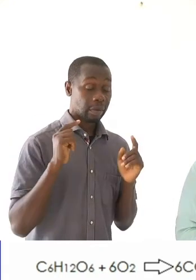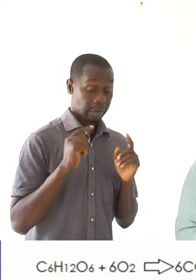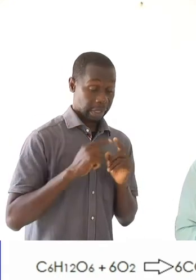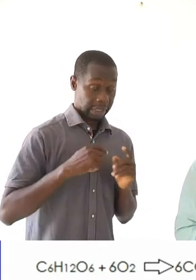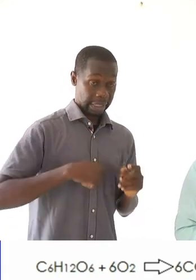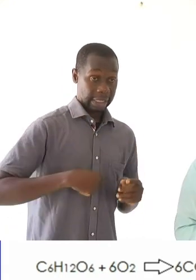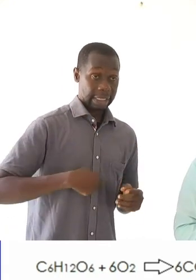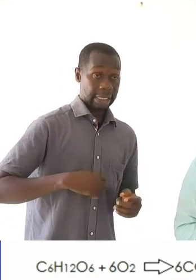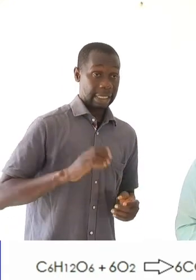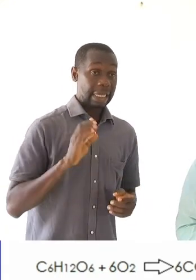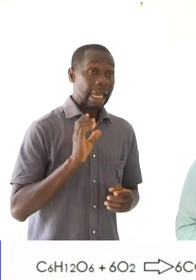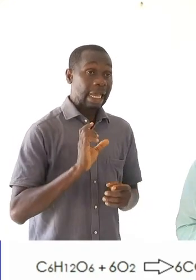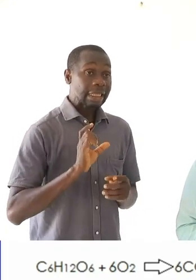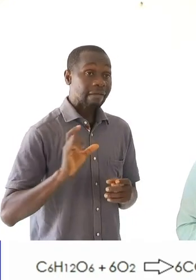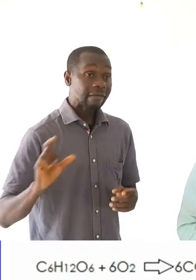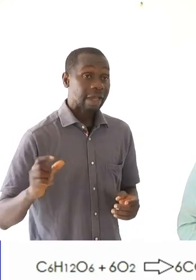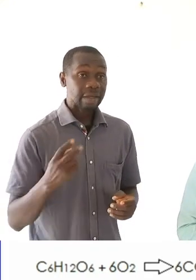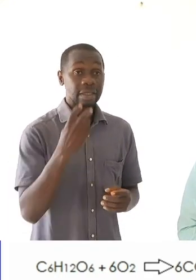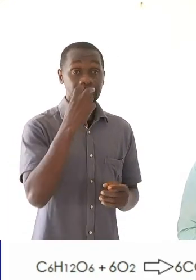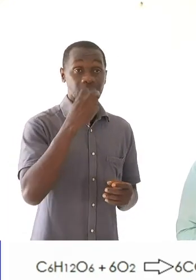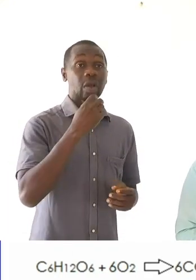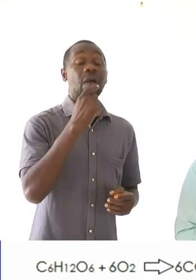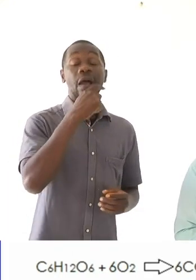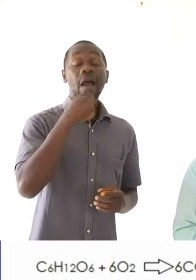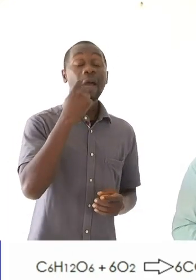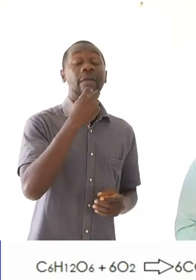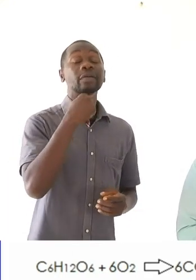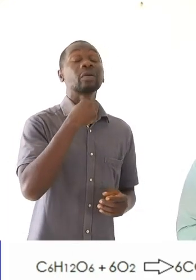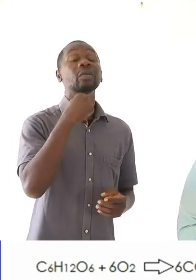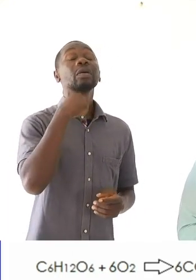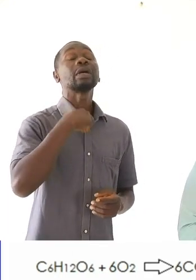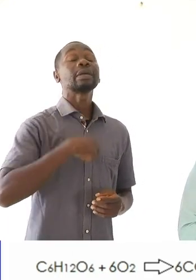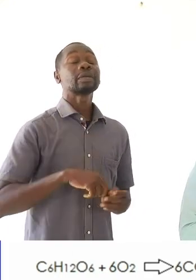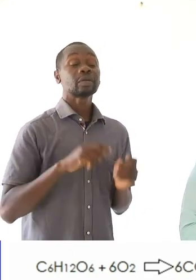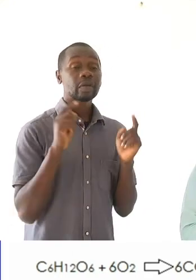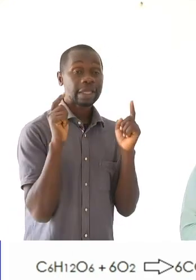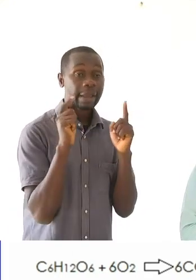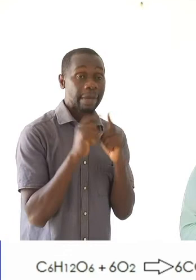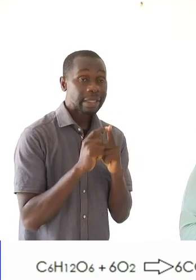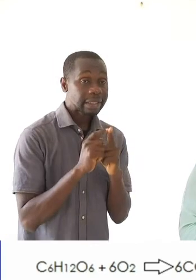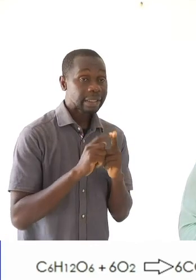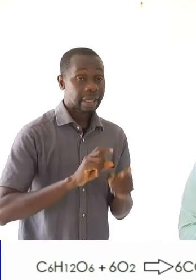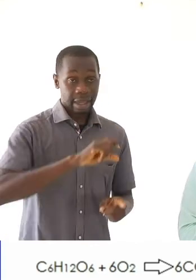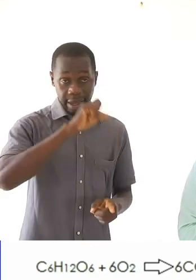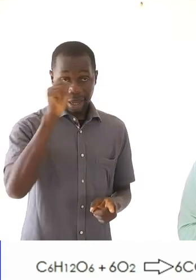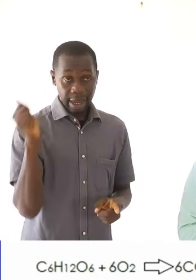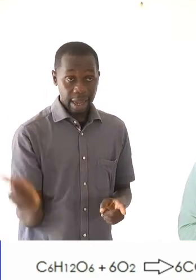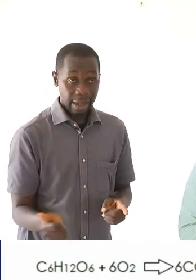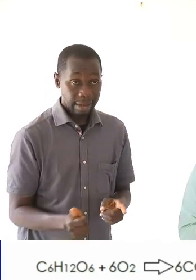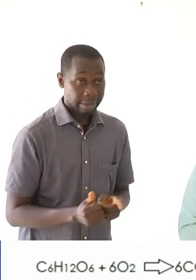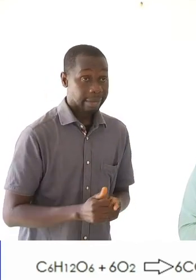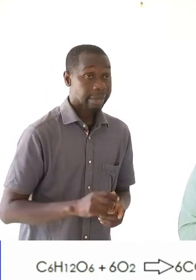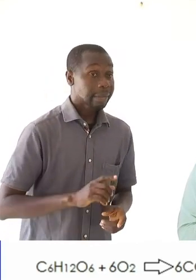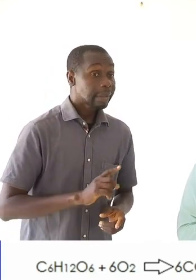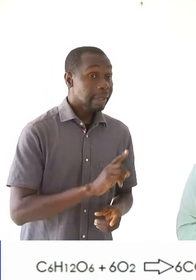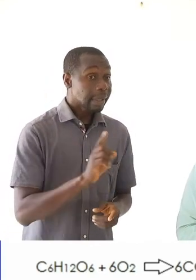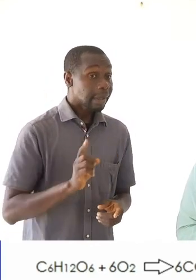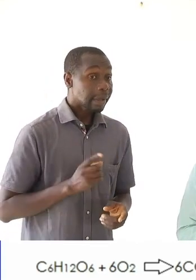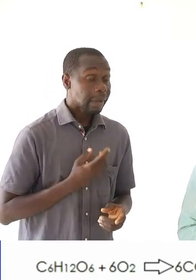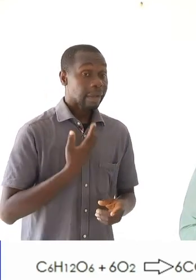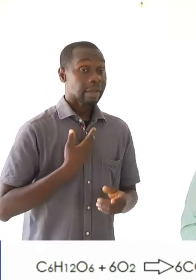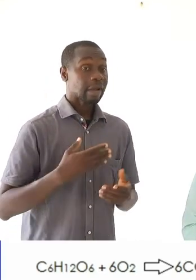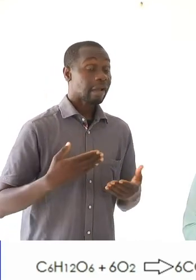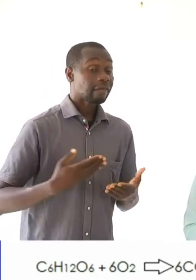That is where the tube from the mouth and the tube from the nose, where they meet. And then you have a flap